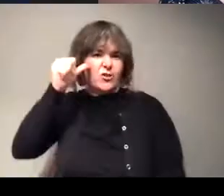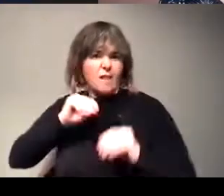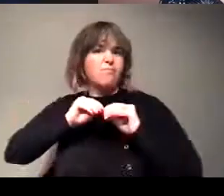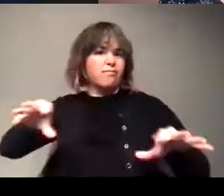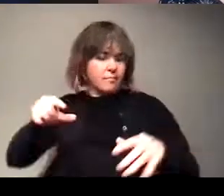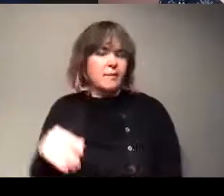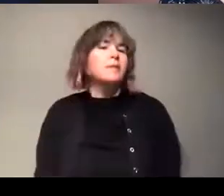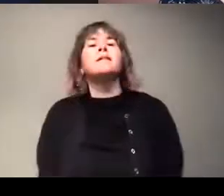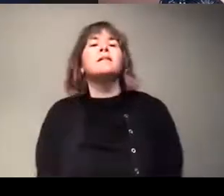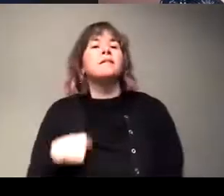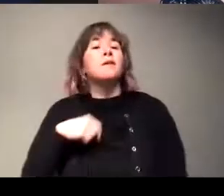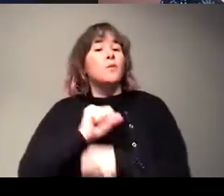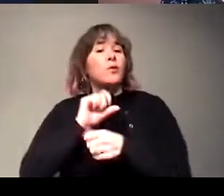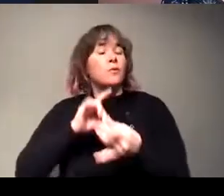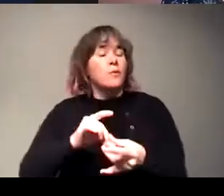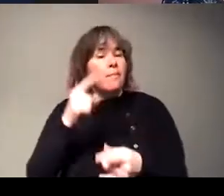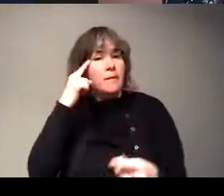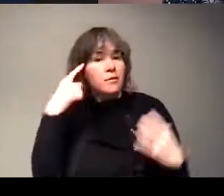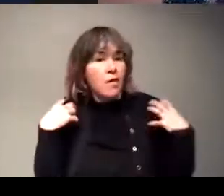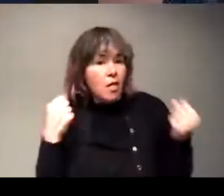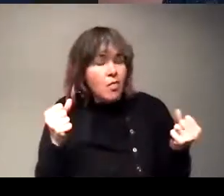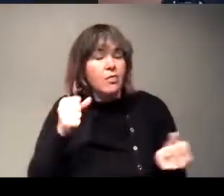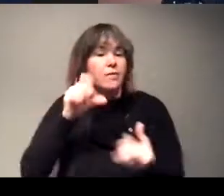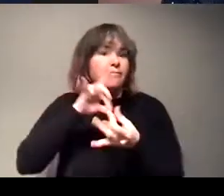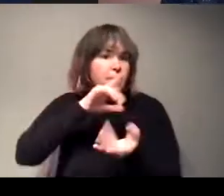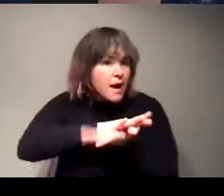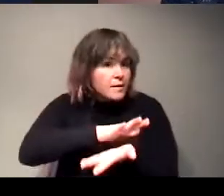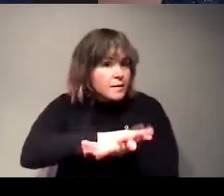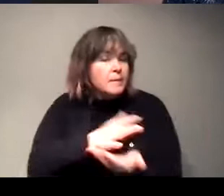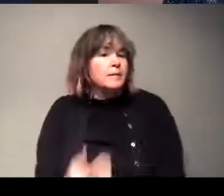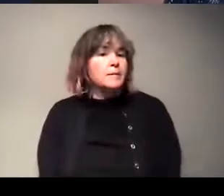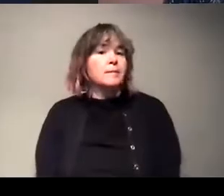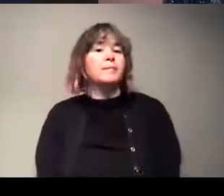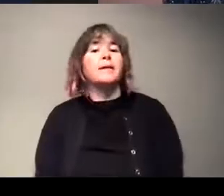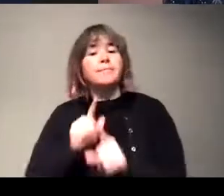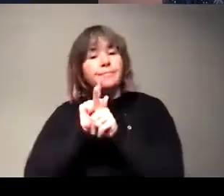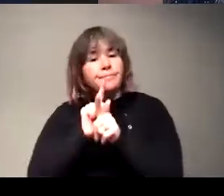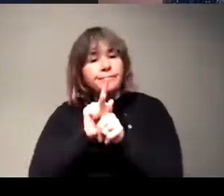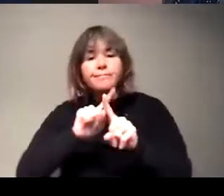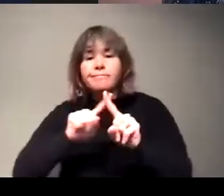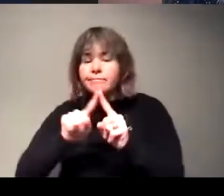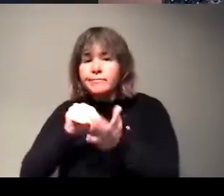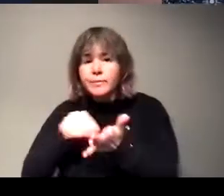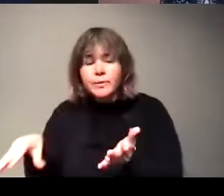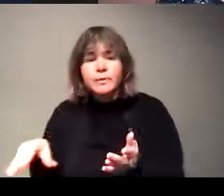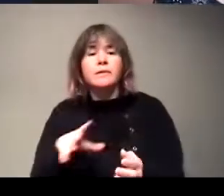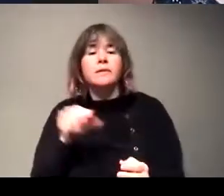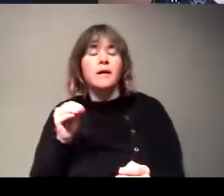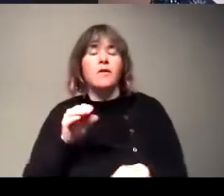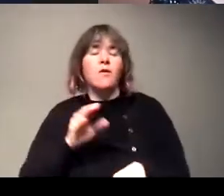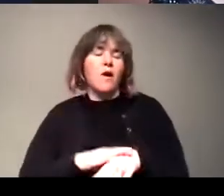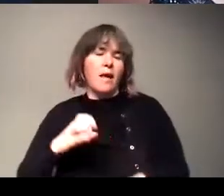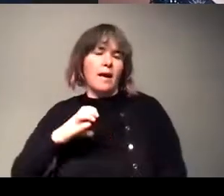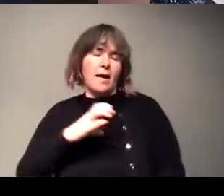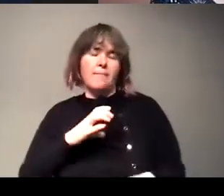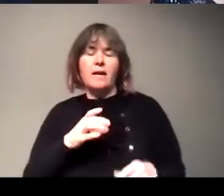work around mental well-being in academia and mentoring students. And I'm on the steering committee for a